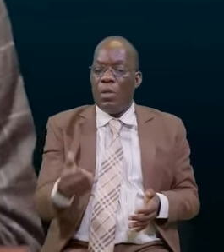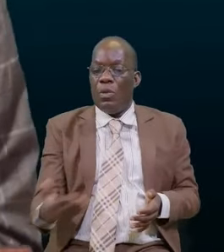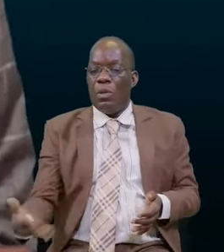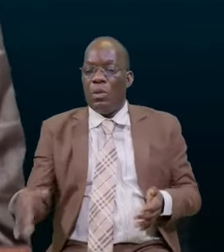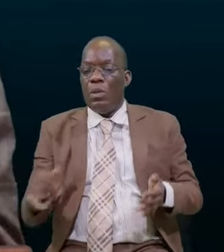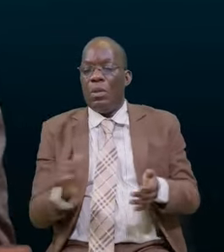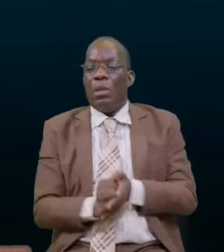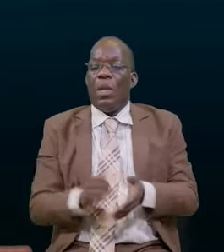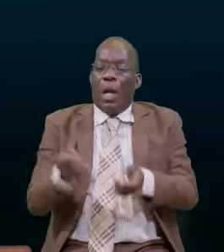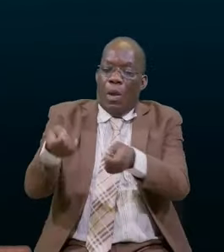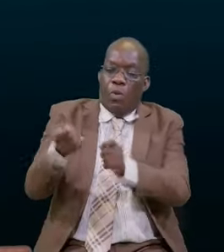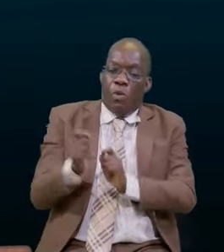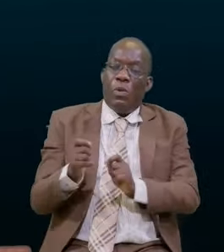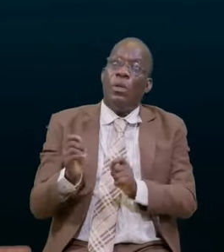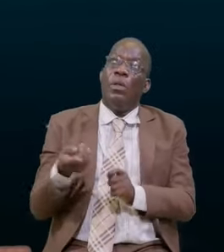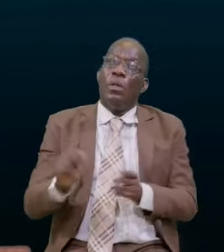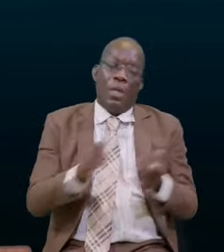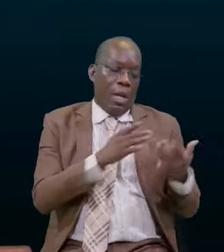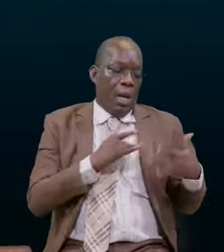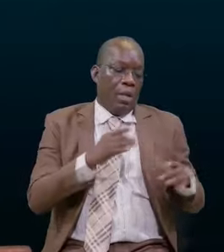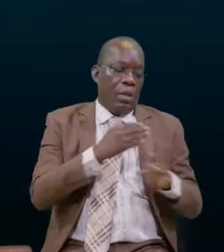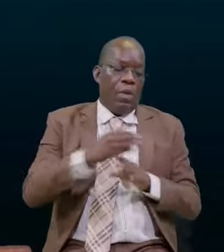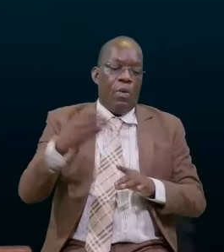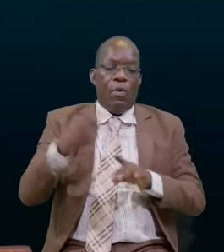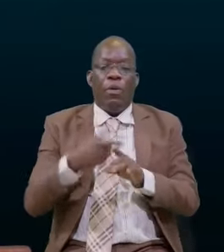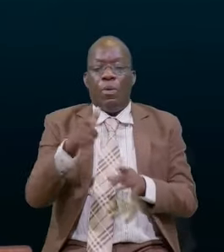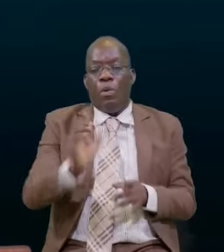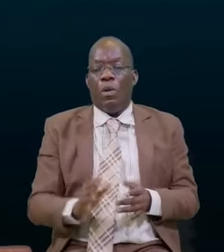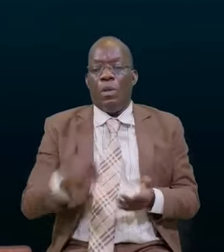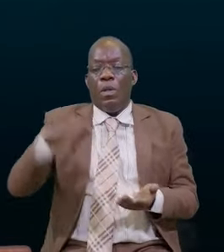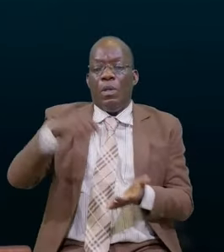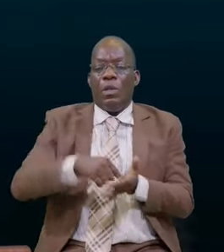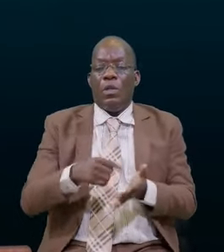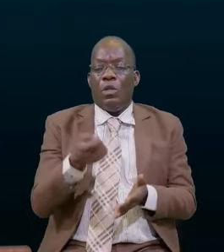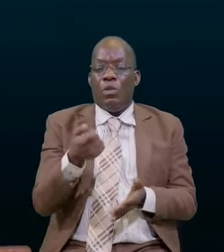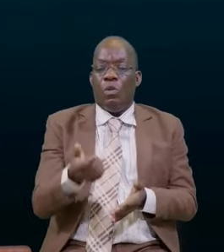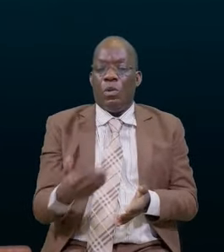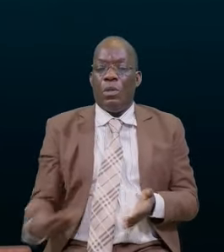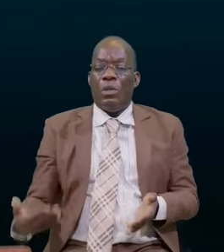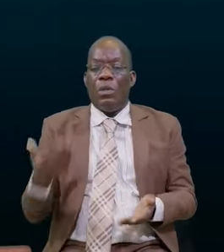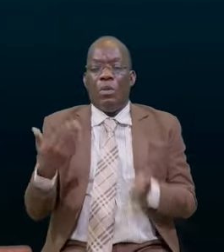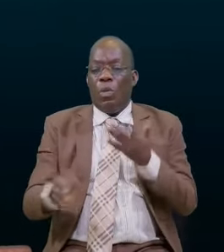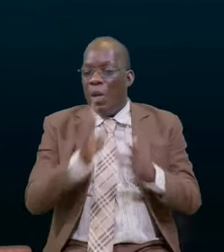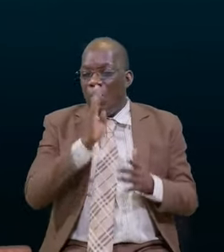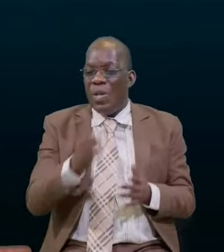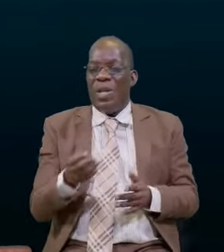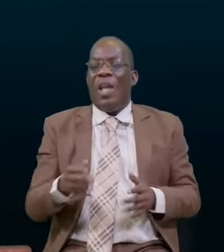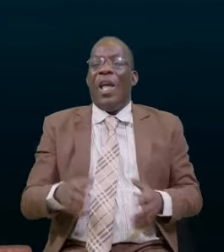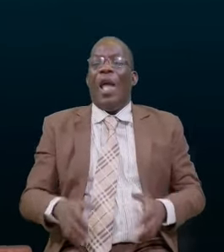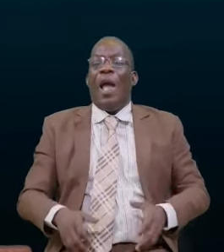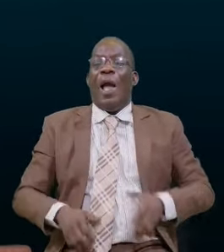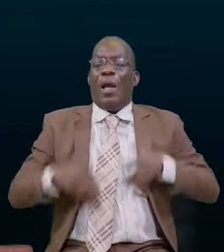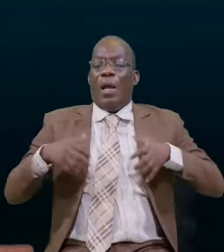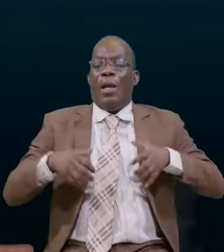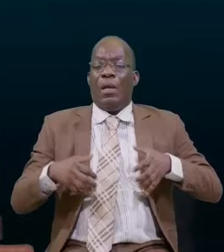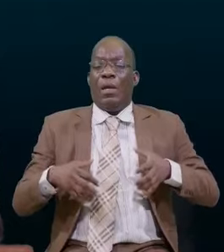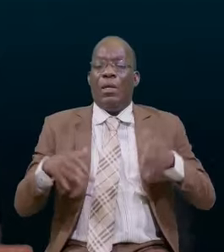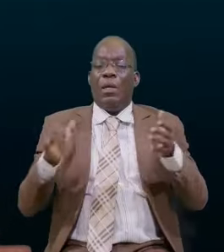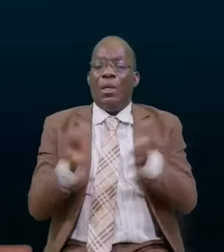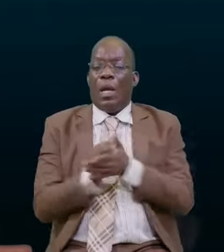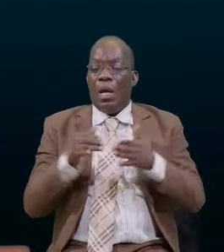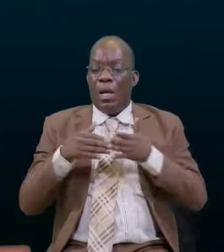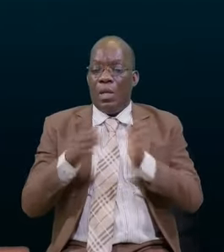heart away from God and this little foxes may be the little temper e temper that leads to hatred and